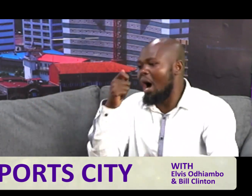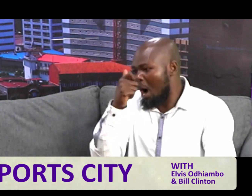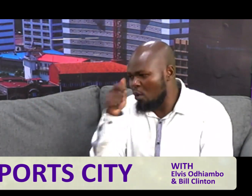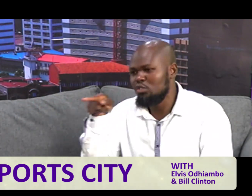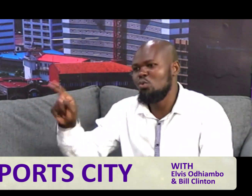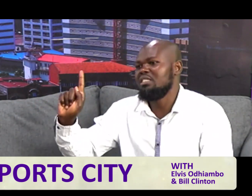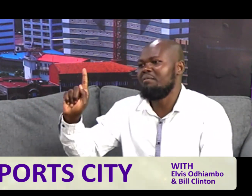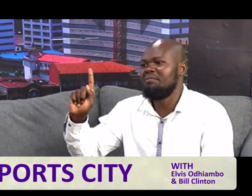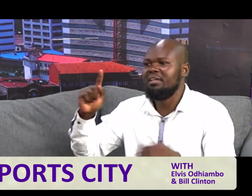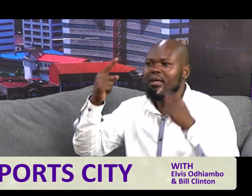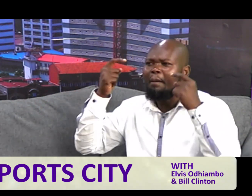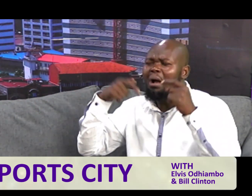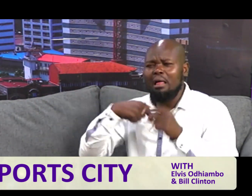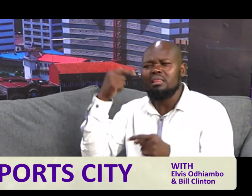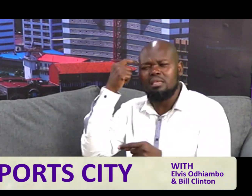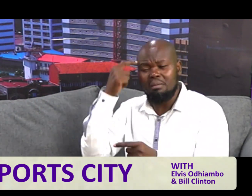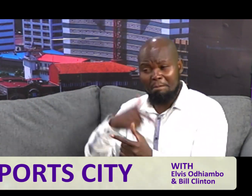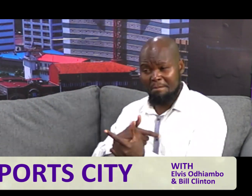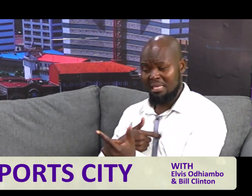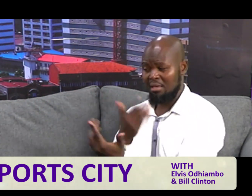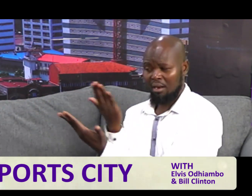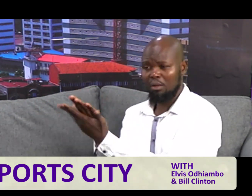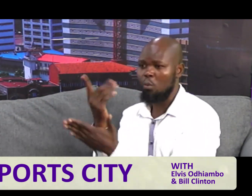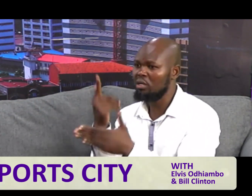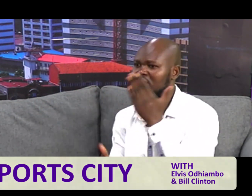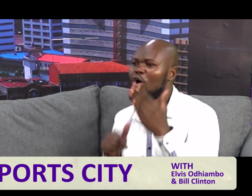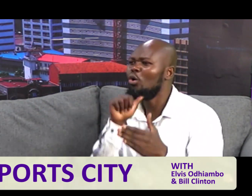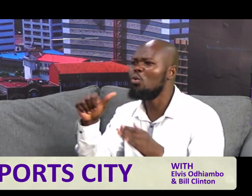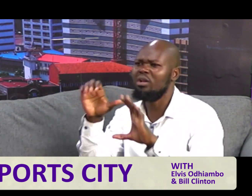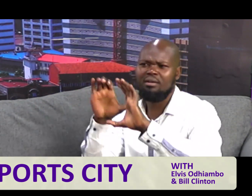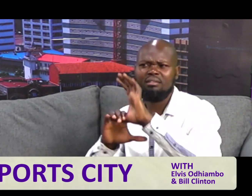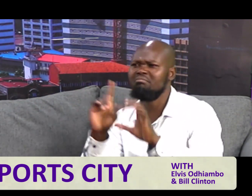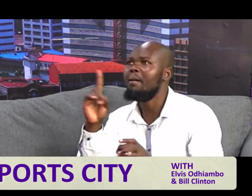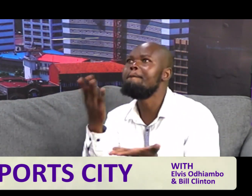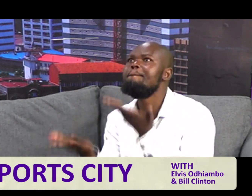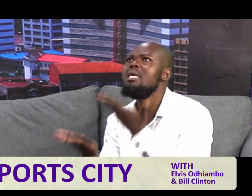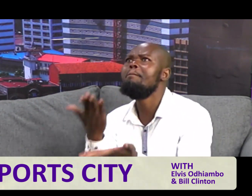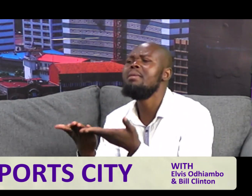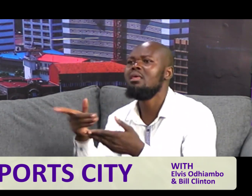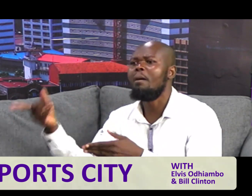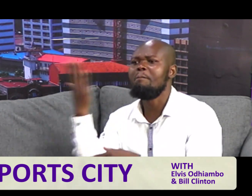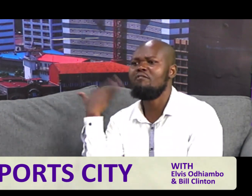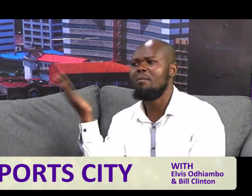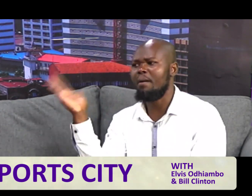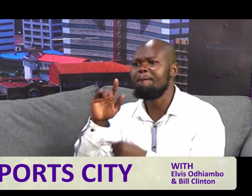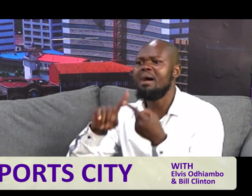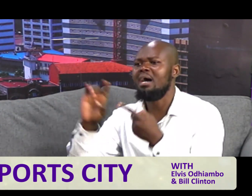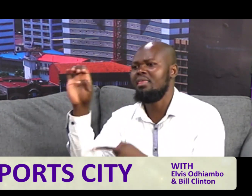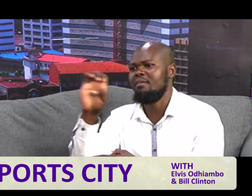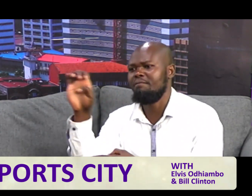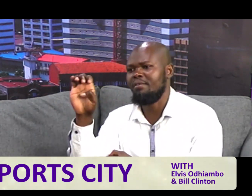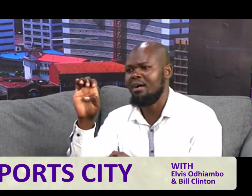yes, if he moves to, I wish, if that is his wish to move to Chelsea, it's okay.